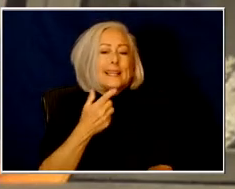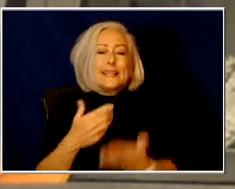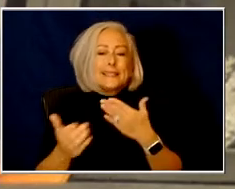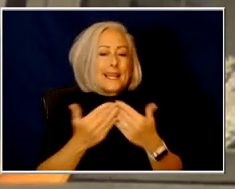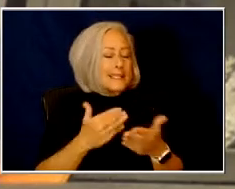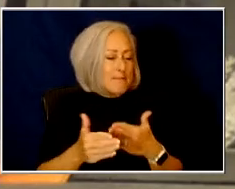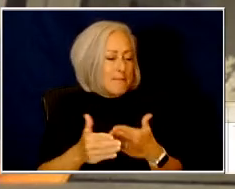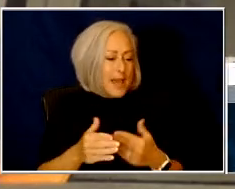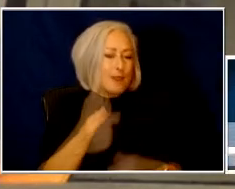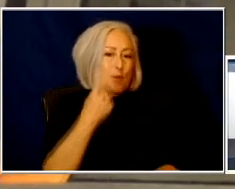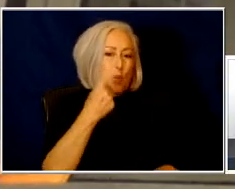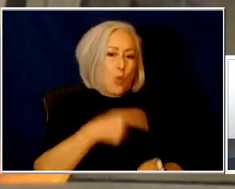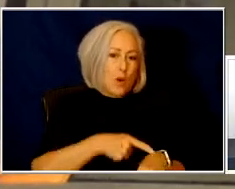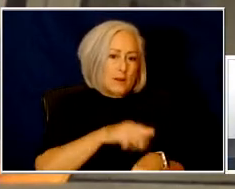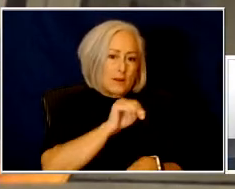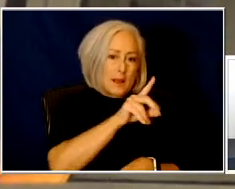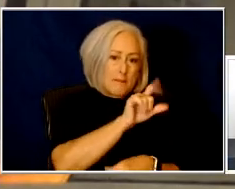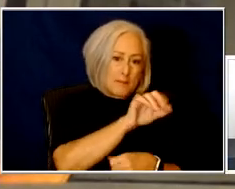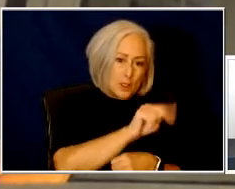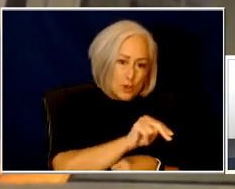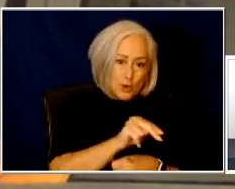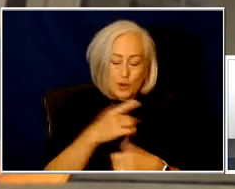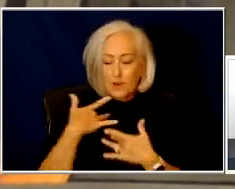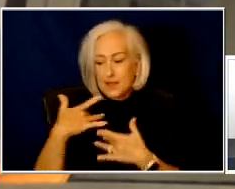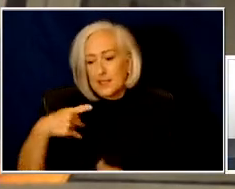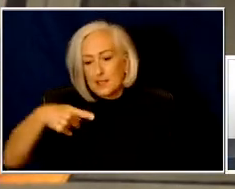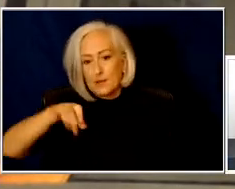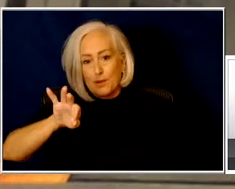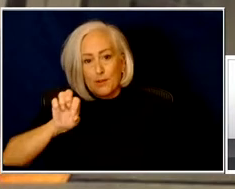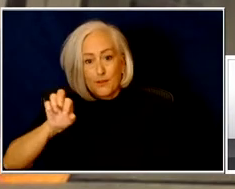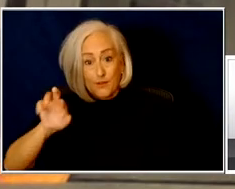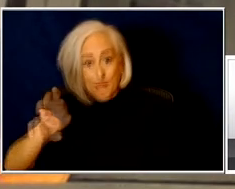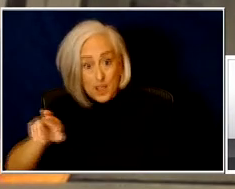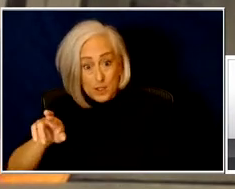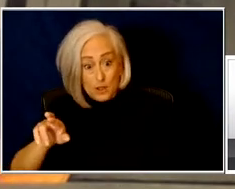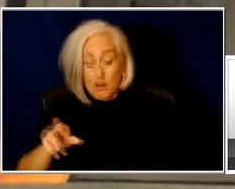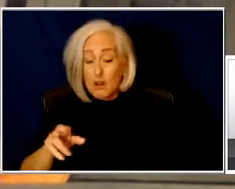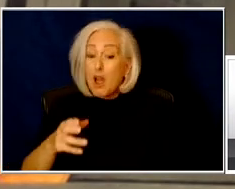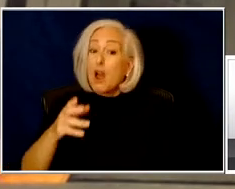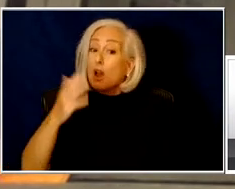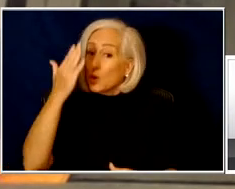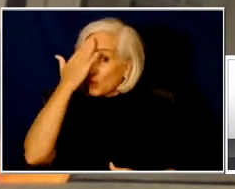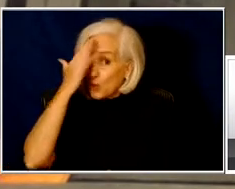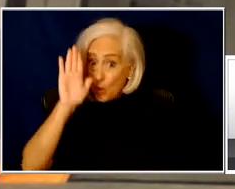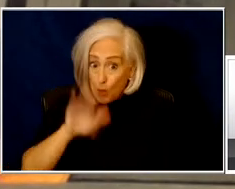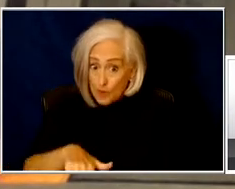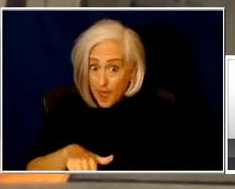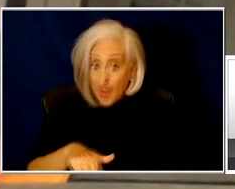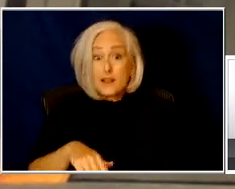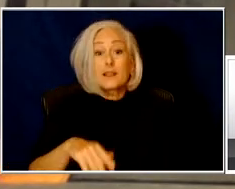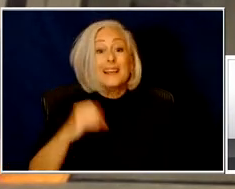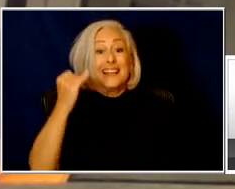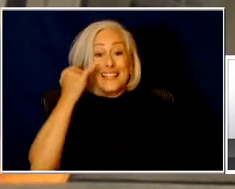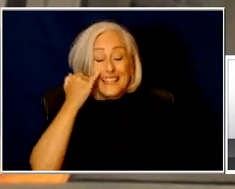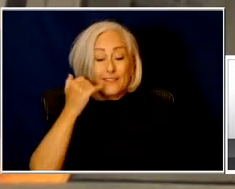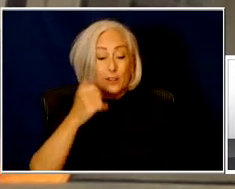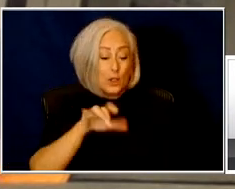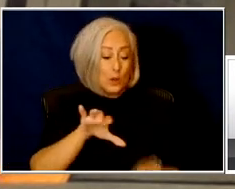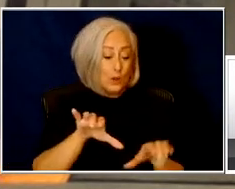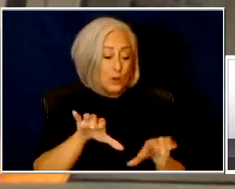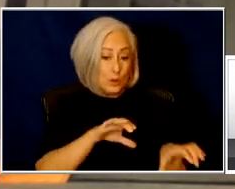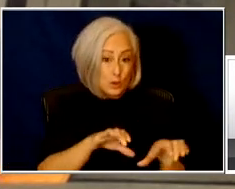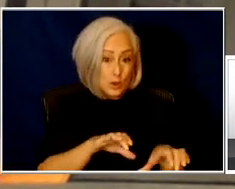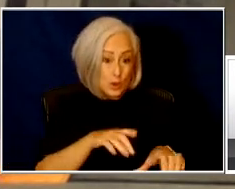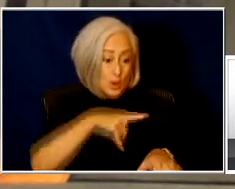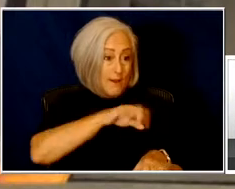and in fact the data tends to a slight positive tilt to doing a mix and match in other words if you got